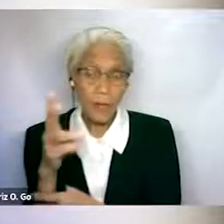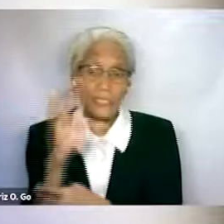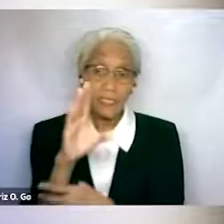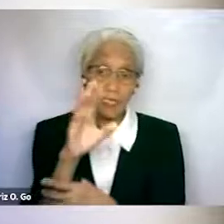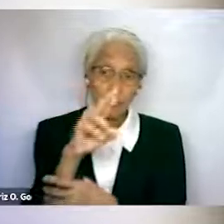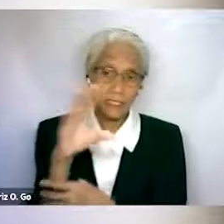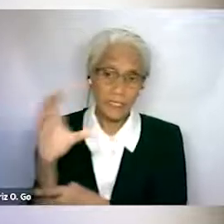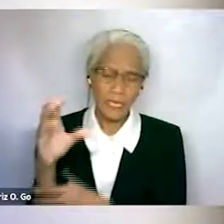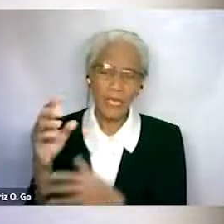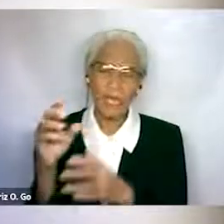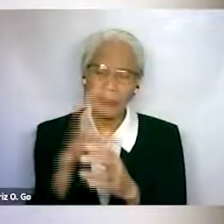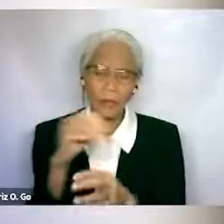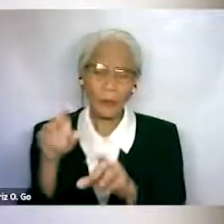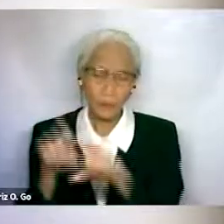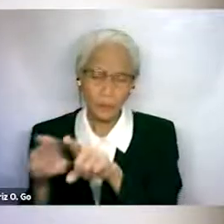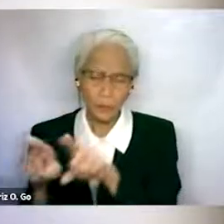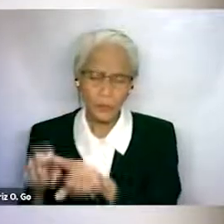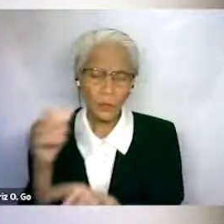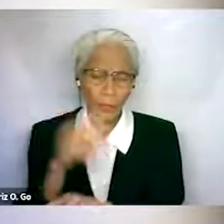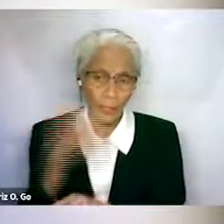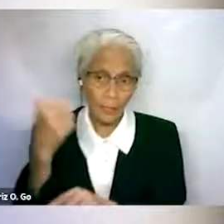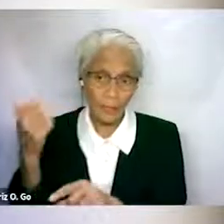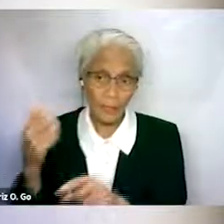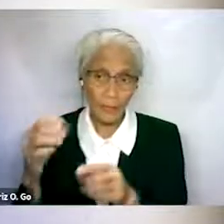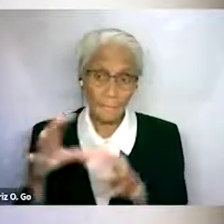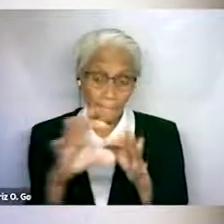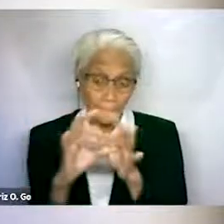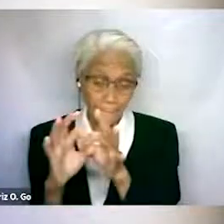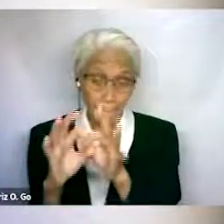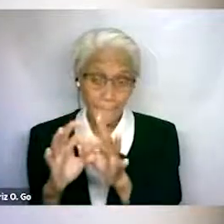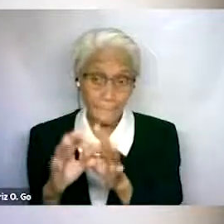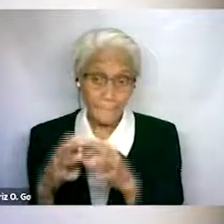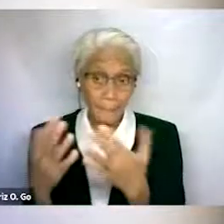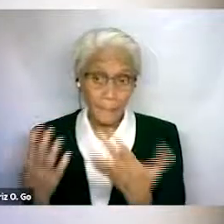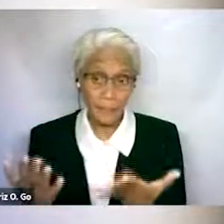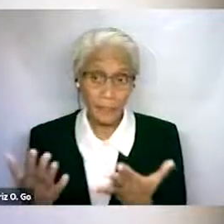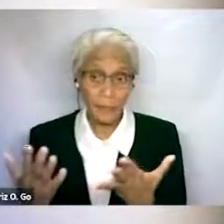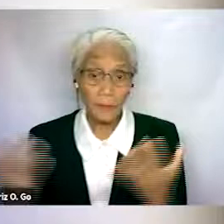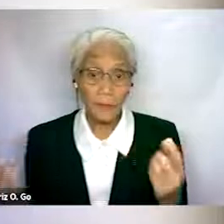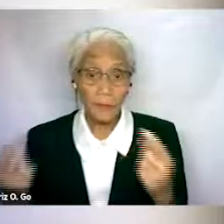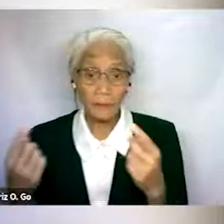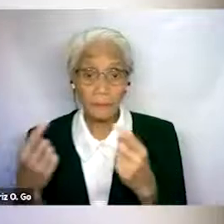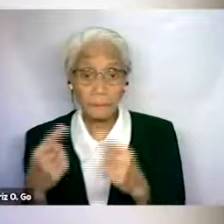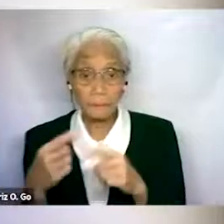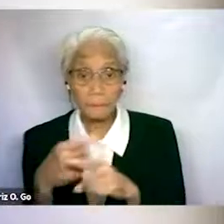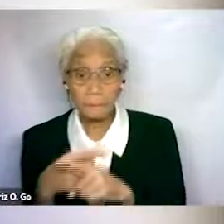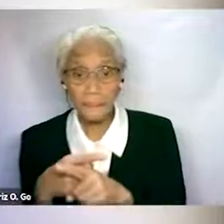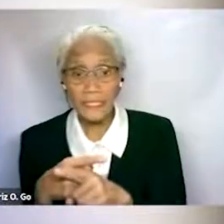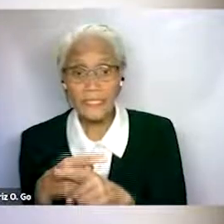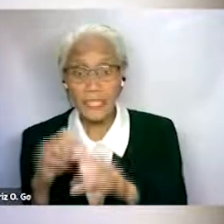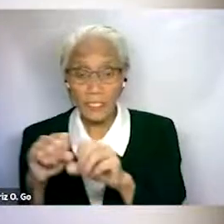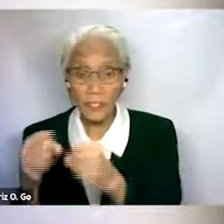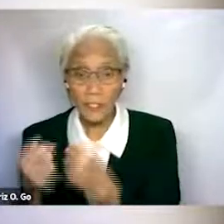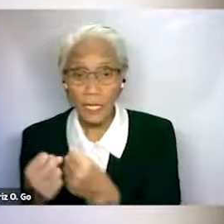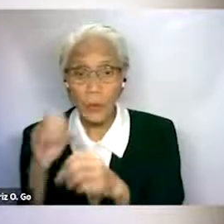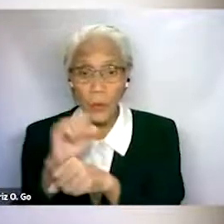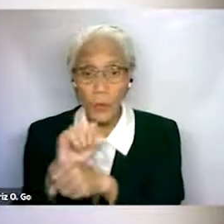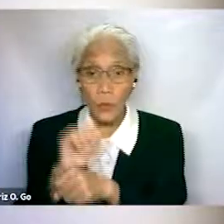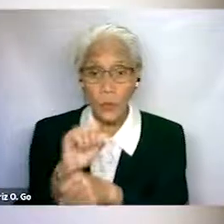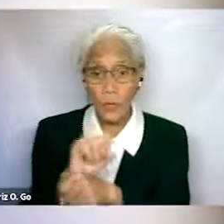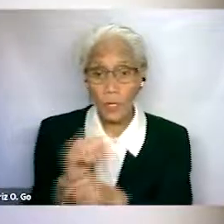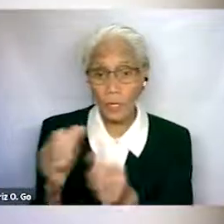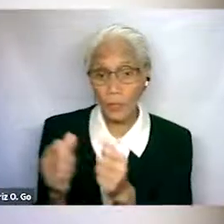to have an intersectional lens in the work that we do. Gender is just one part of an identity of a person. It could be the source of inequality